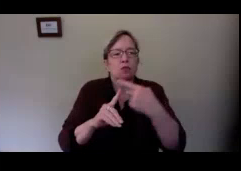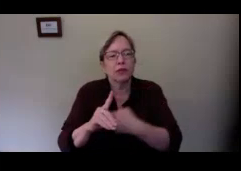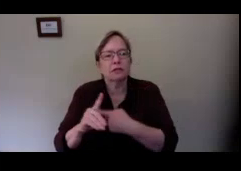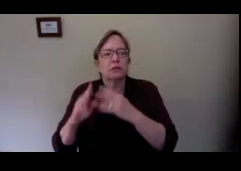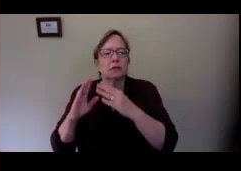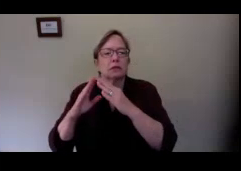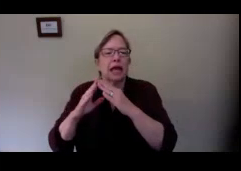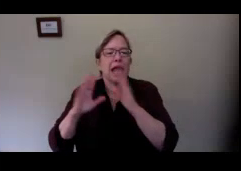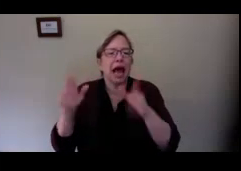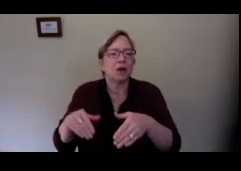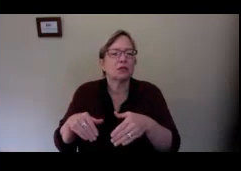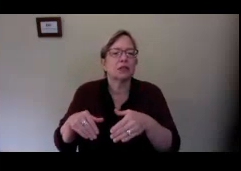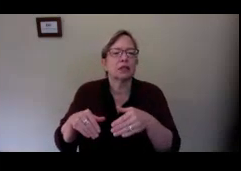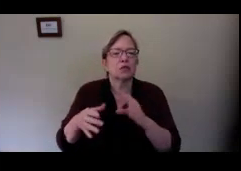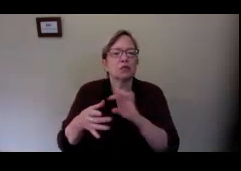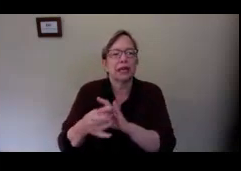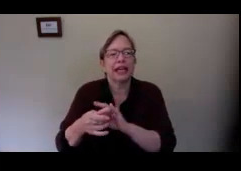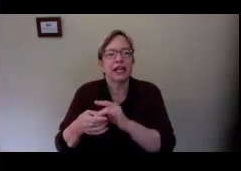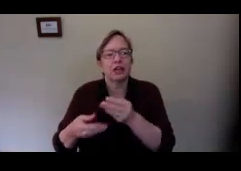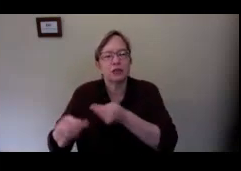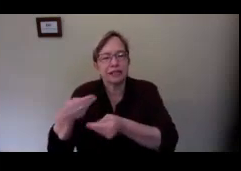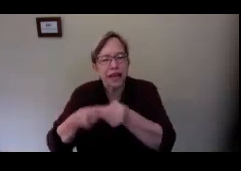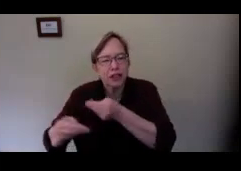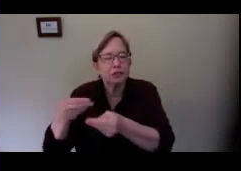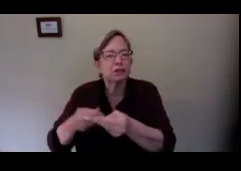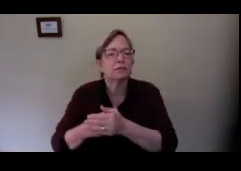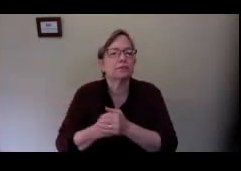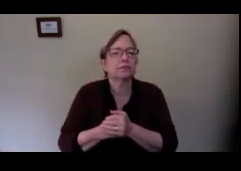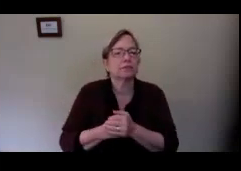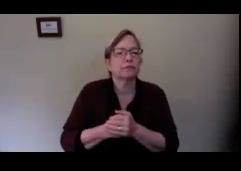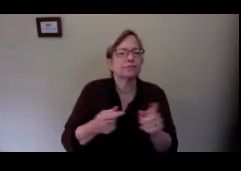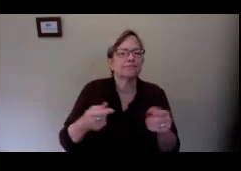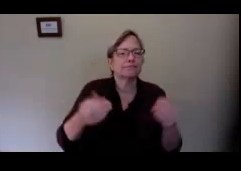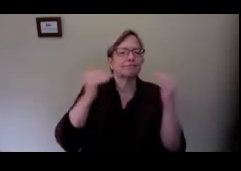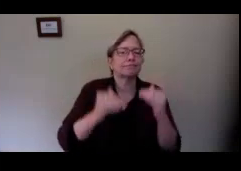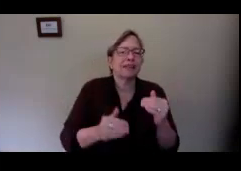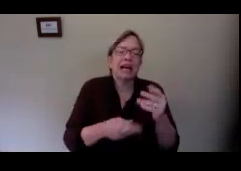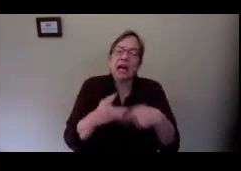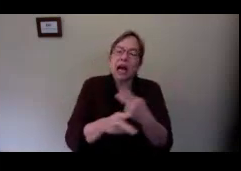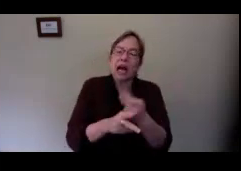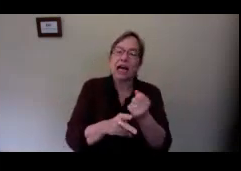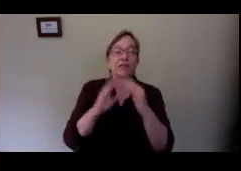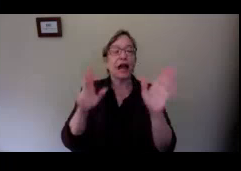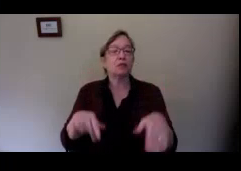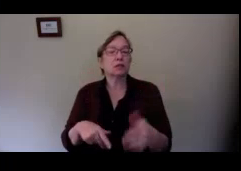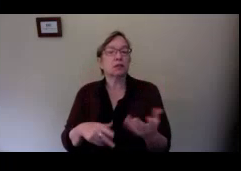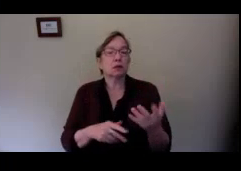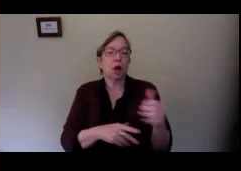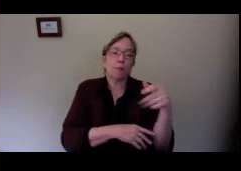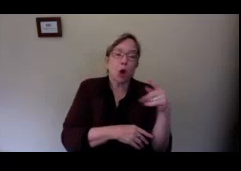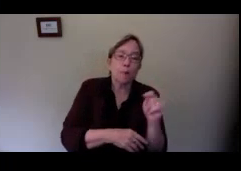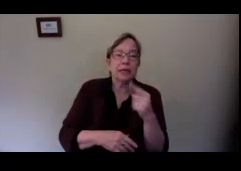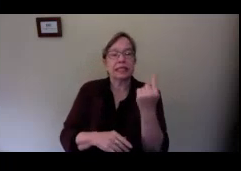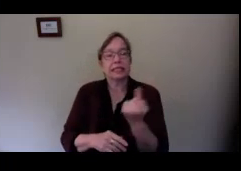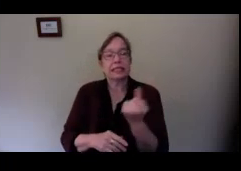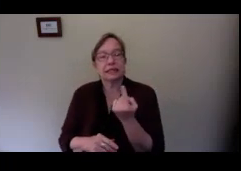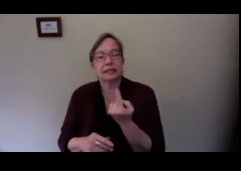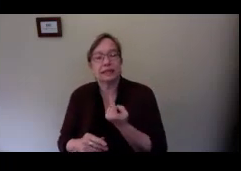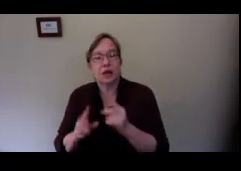transactions, which some people do not realize, and the types of housing that are important to point out: apartments, single-family